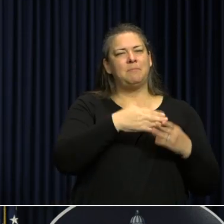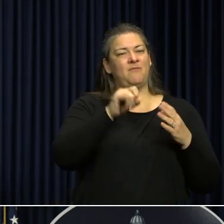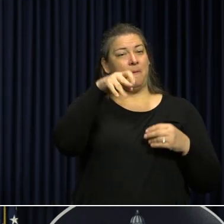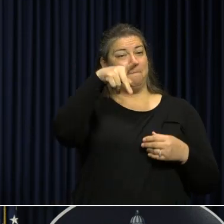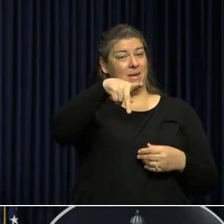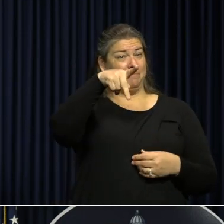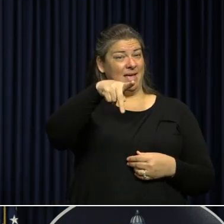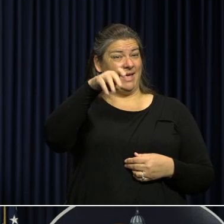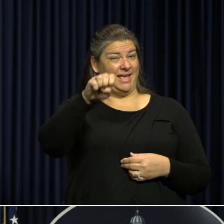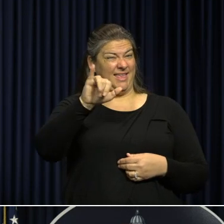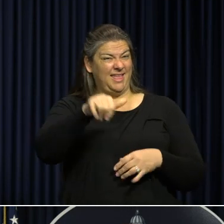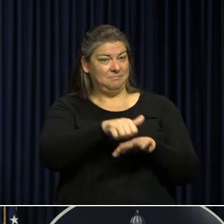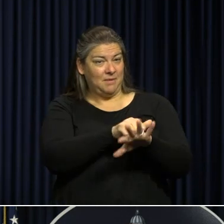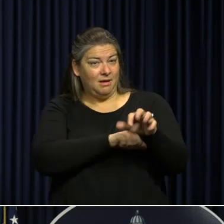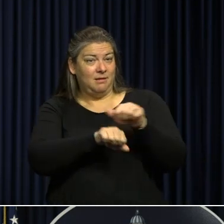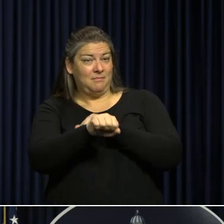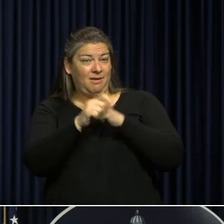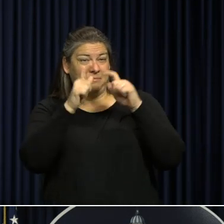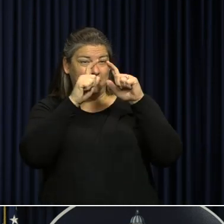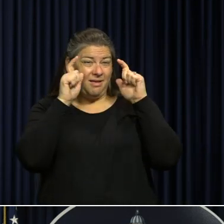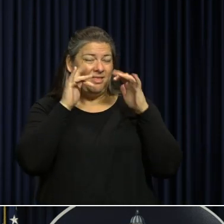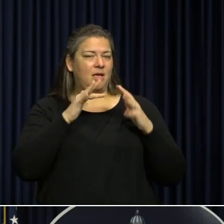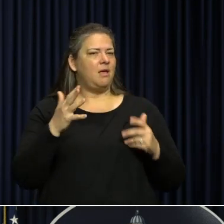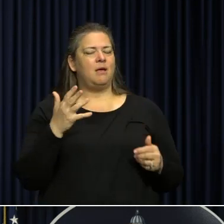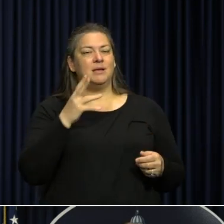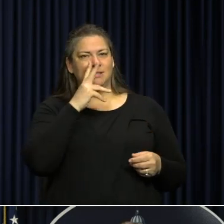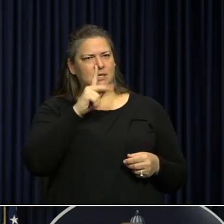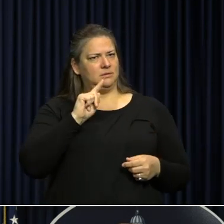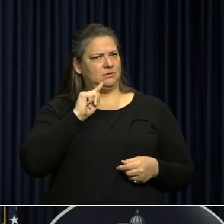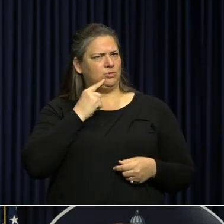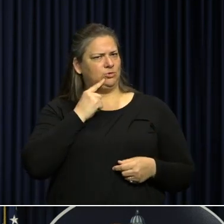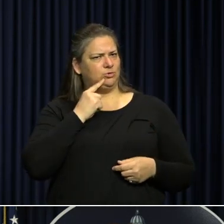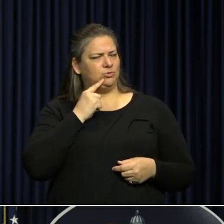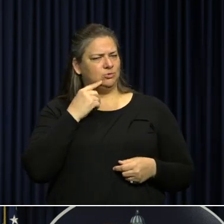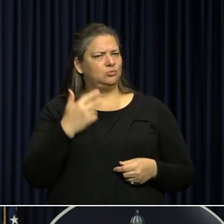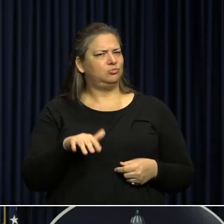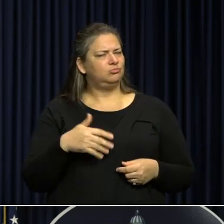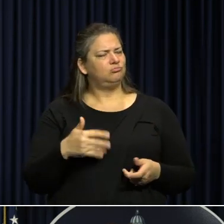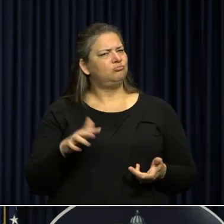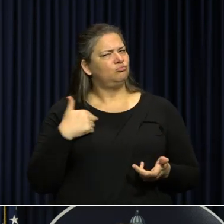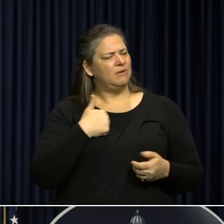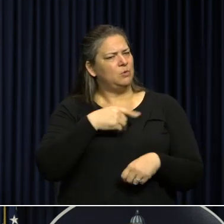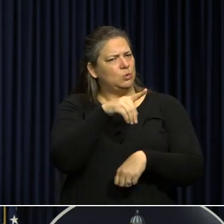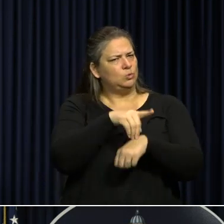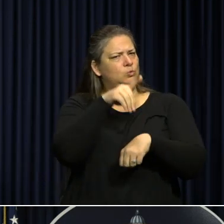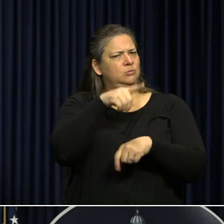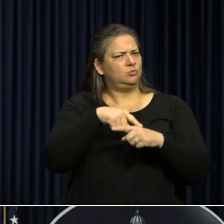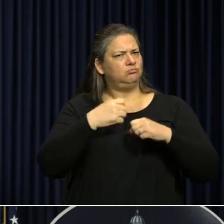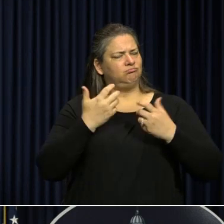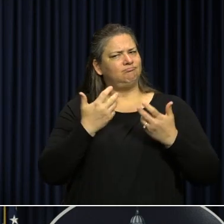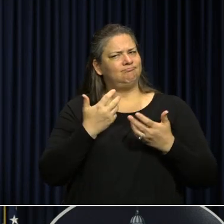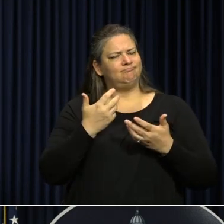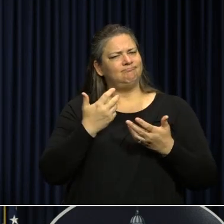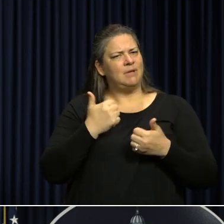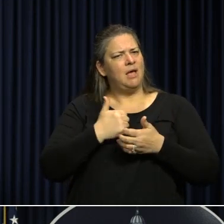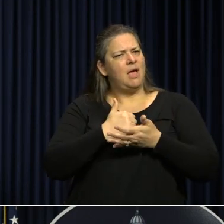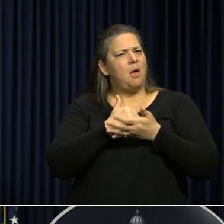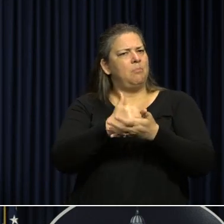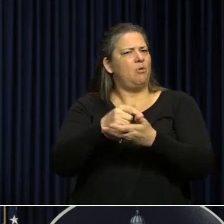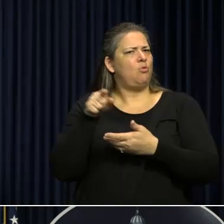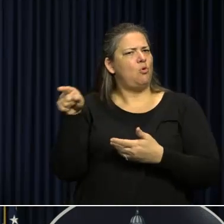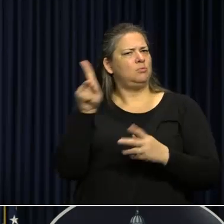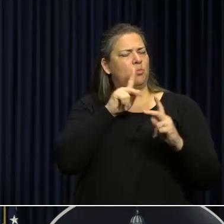PPE, seeing how serious what they do is, remembering that we all have a duty to help protect these